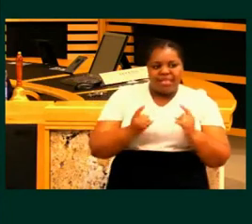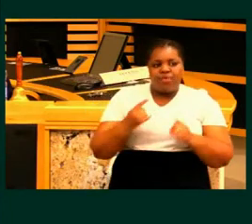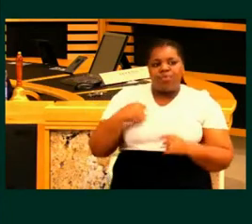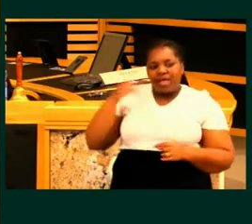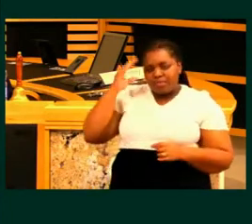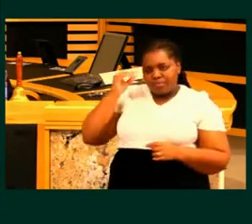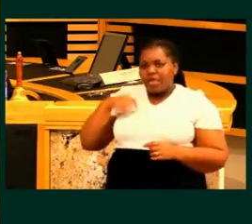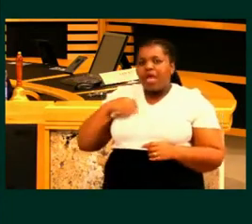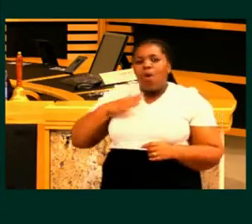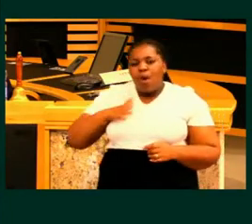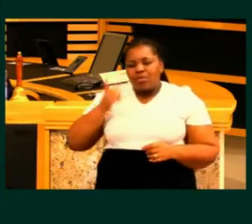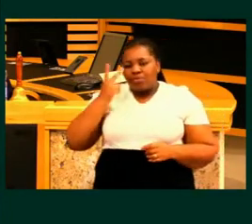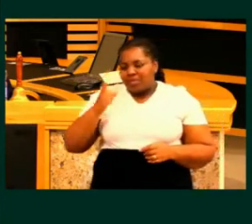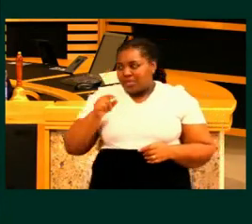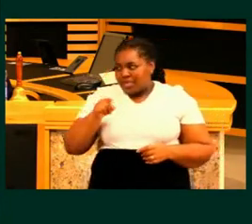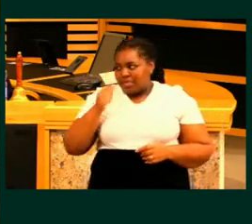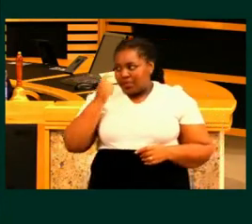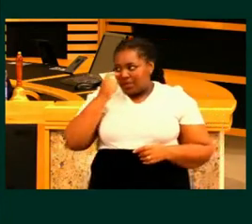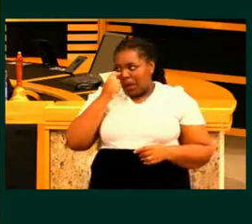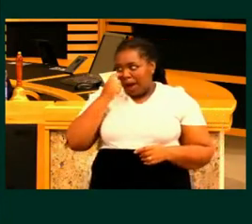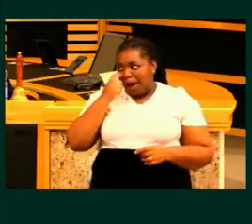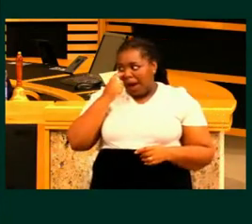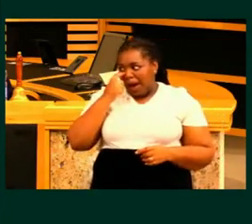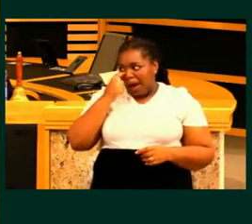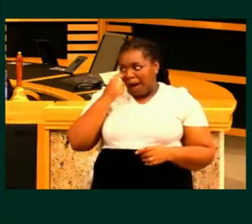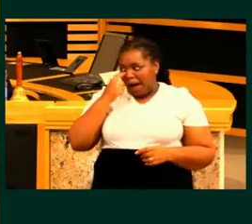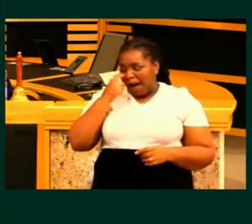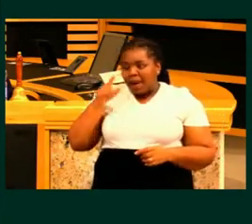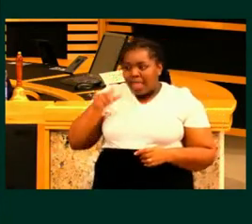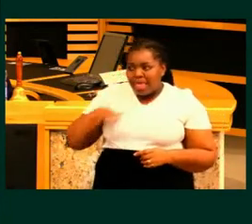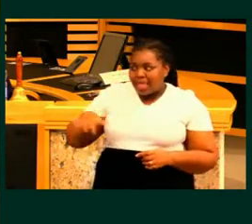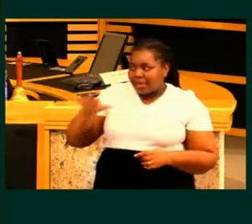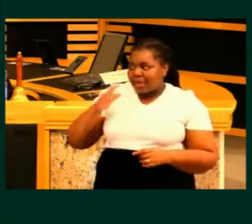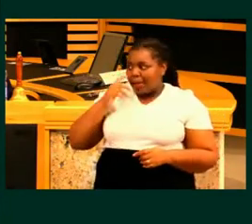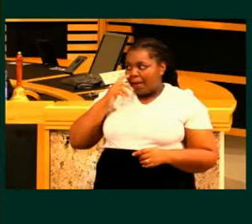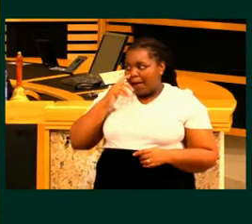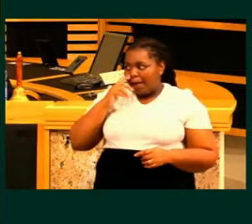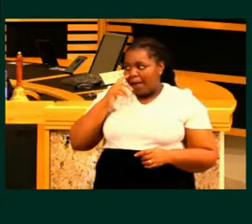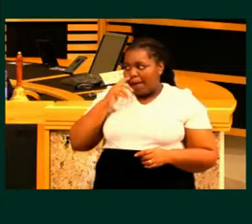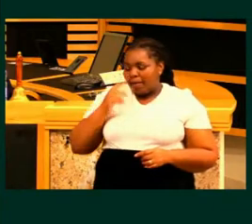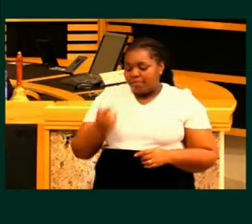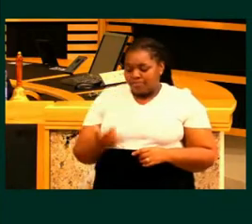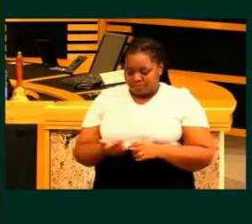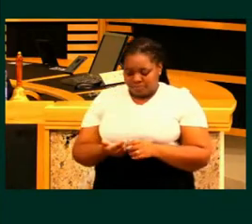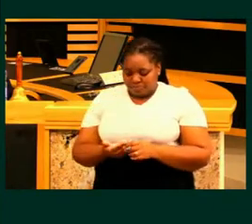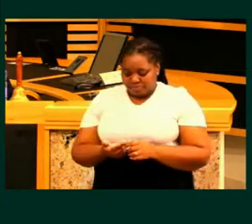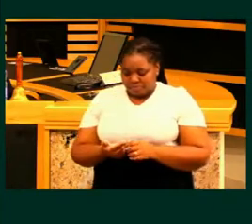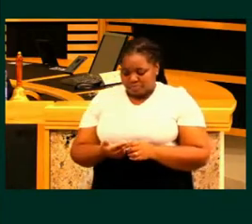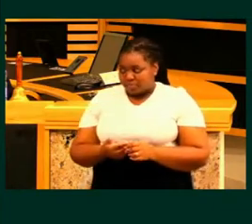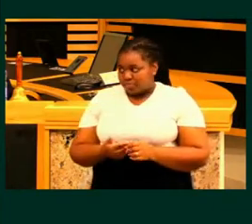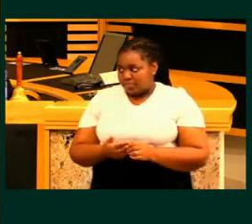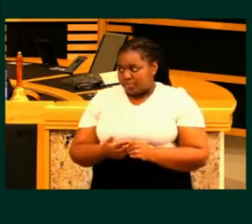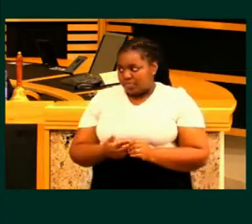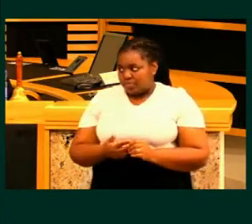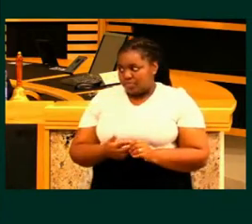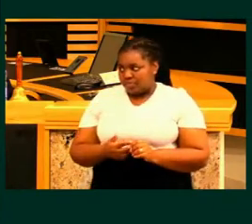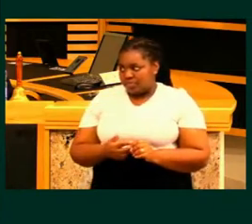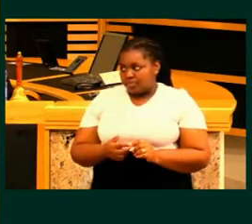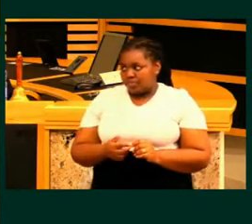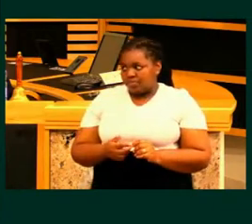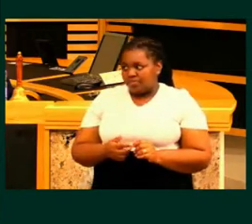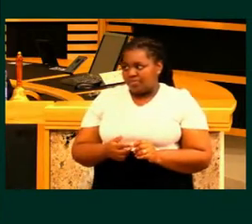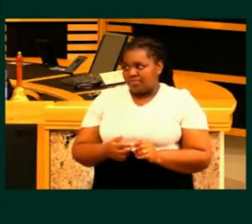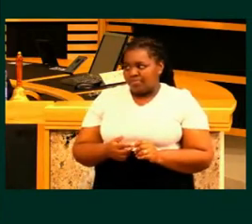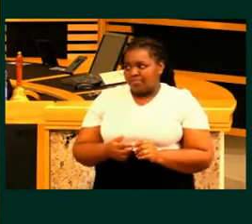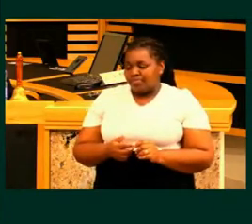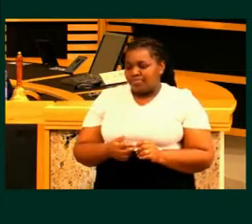I would wish to see this model of K and I can negate that one I said it might be attractive